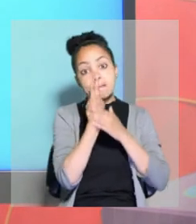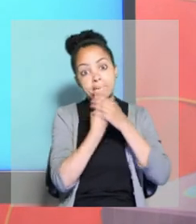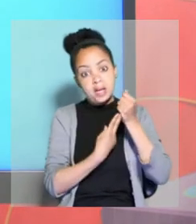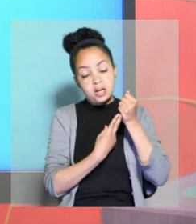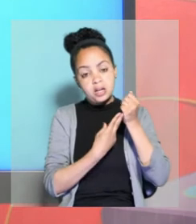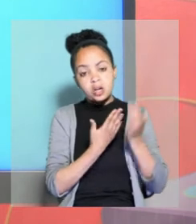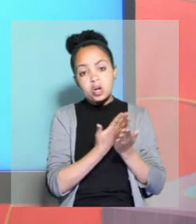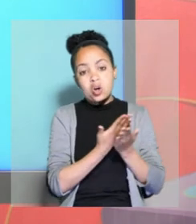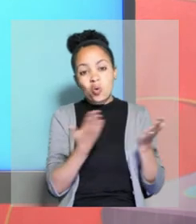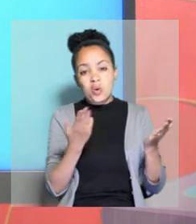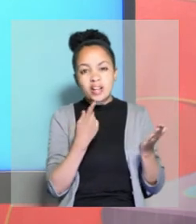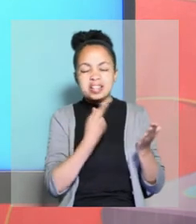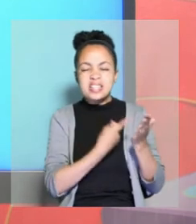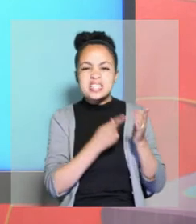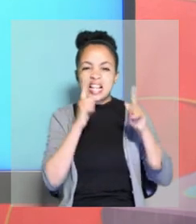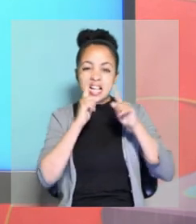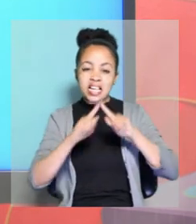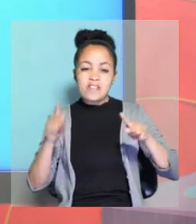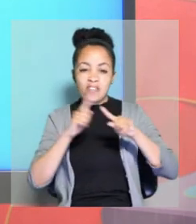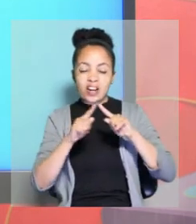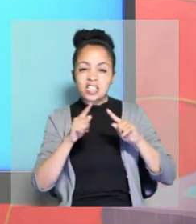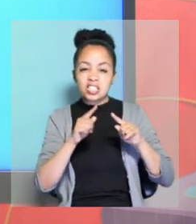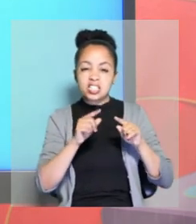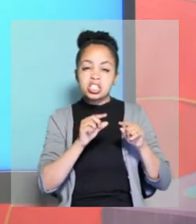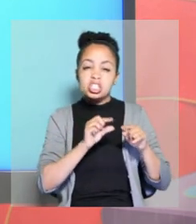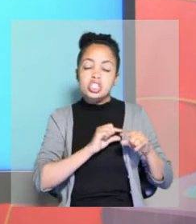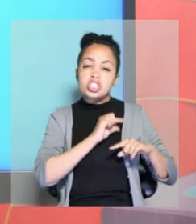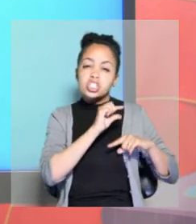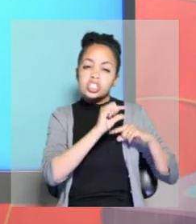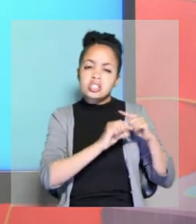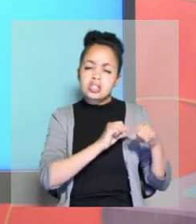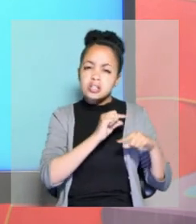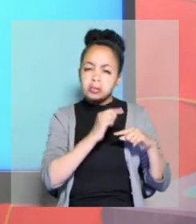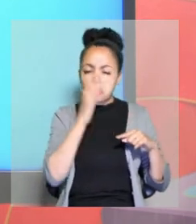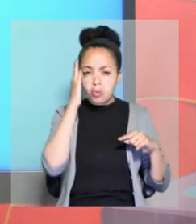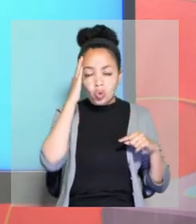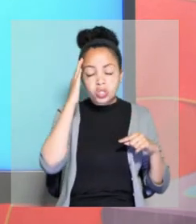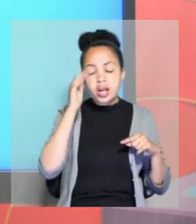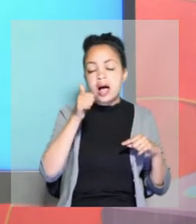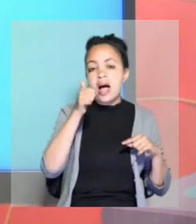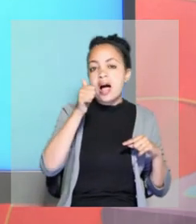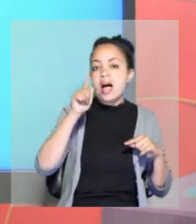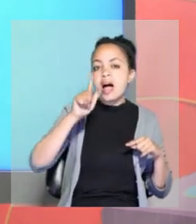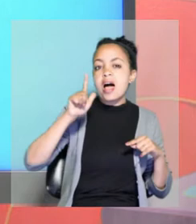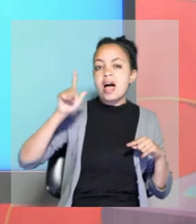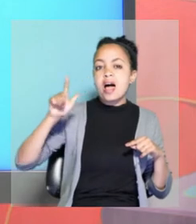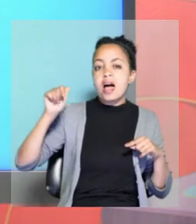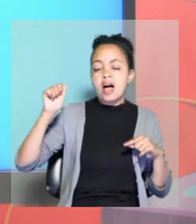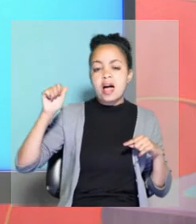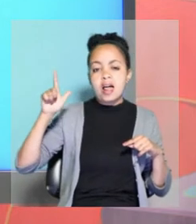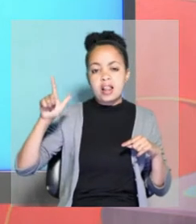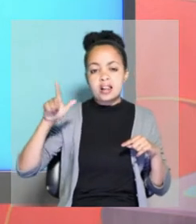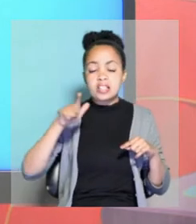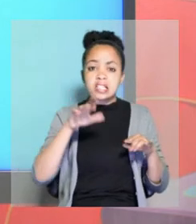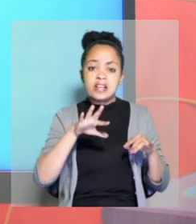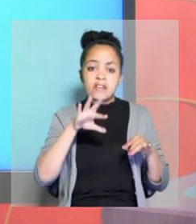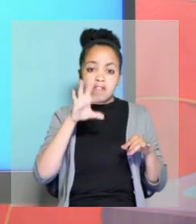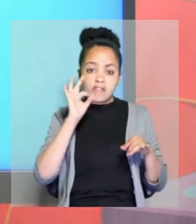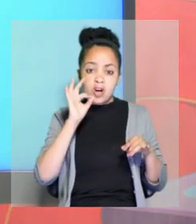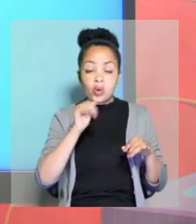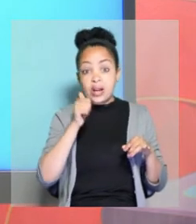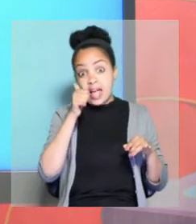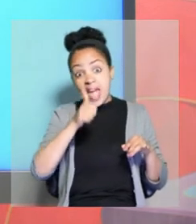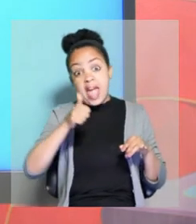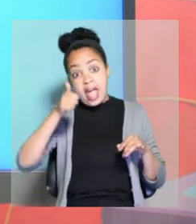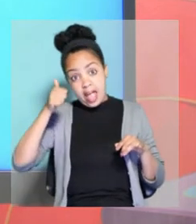where this different version of this gene is considered as an allele. If certain gene is found in